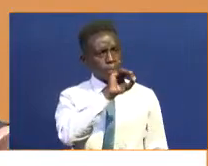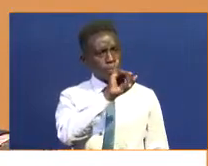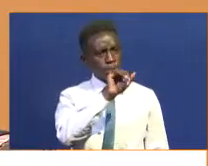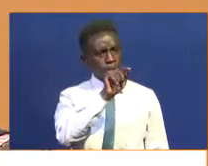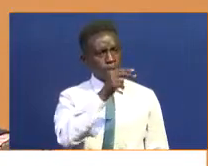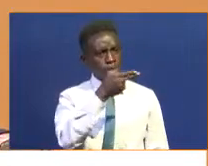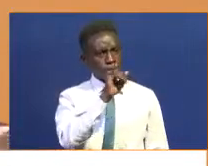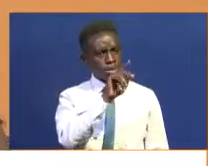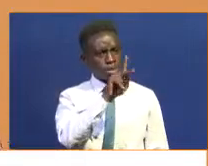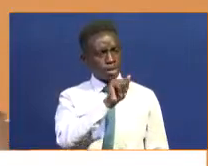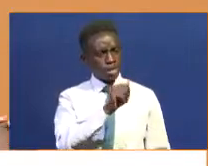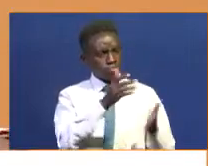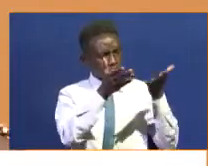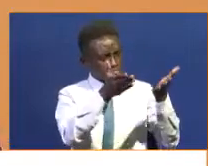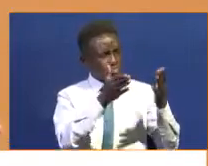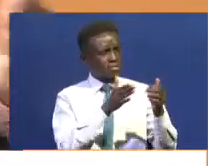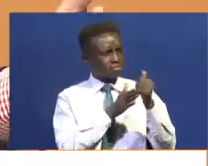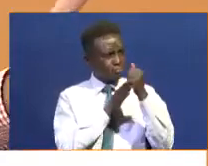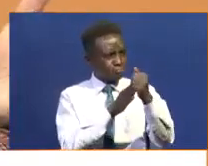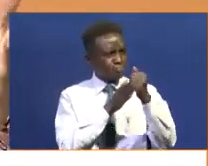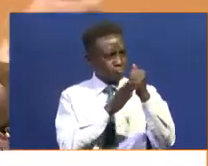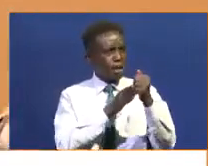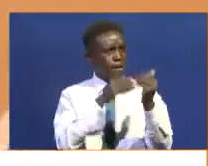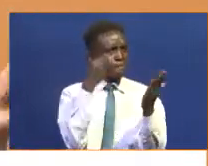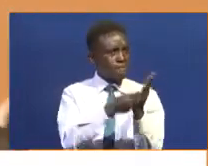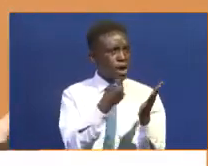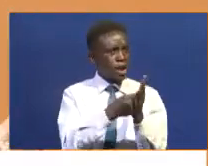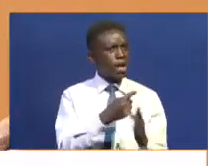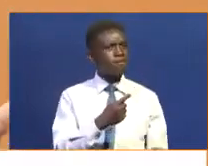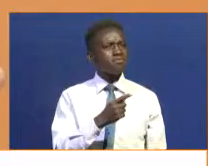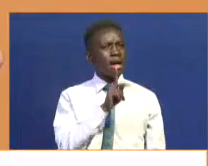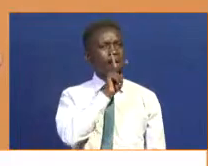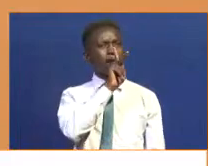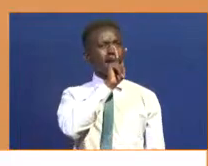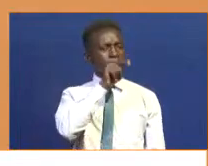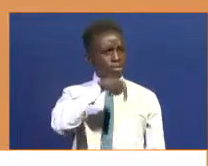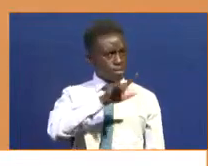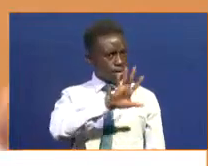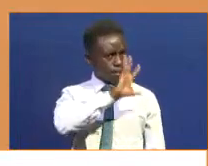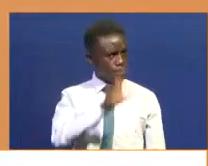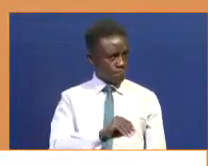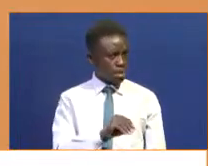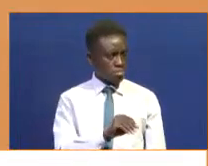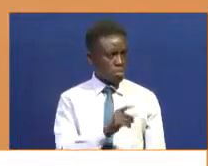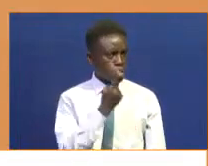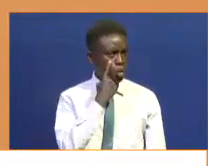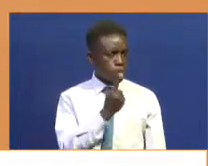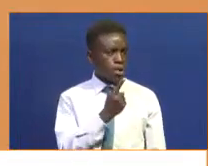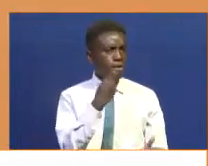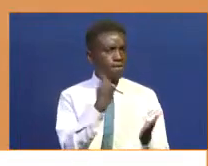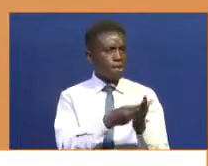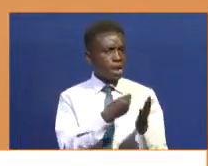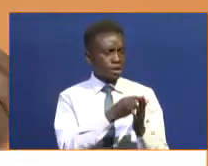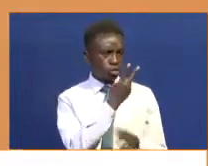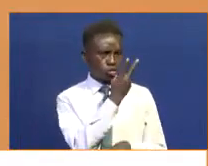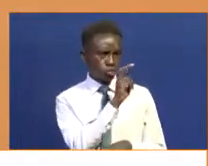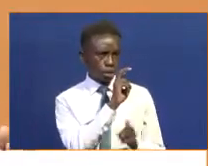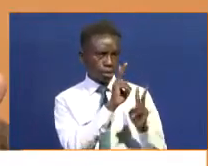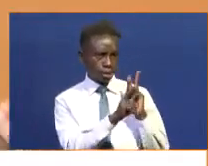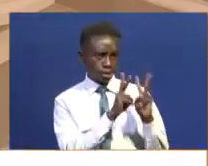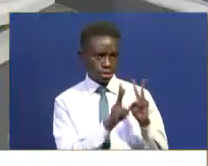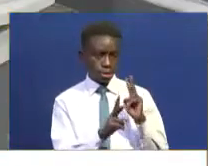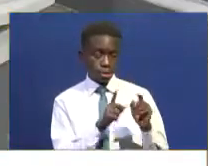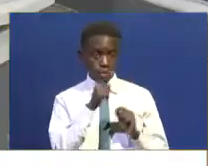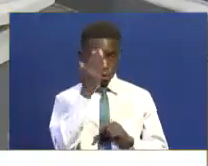adaptation finance here in Africa. And when you look at, for example, in 2022, you know, Africa, which bears the